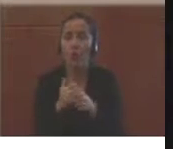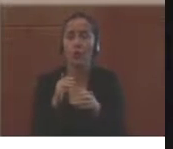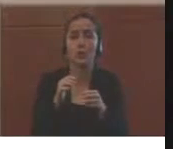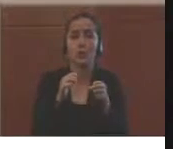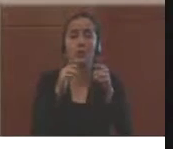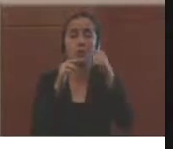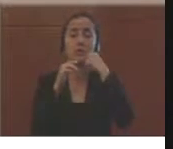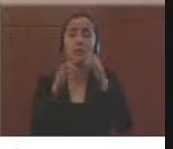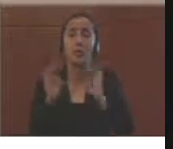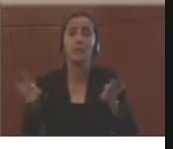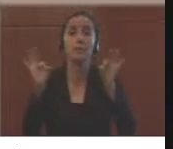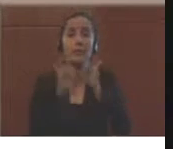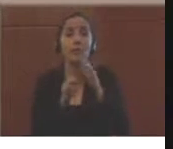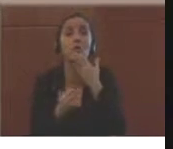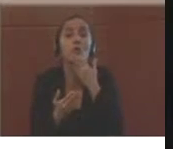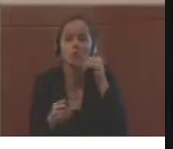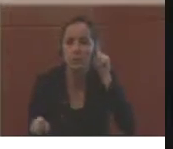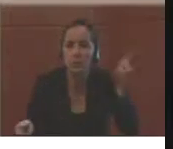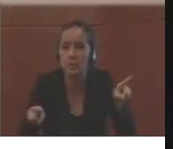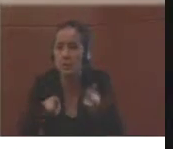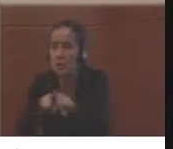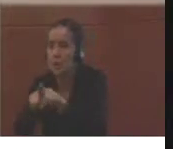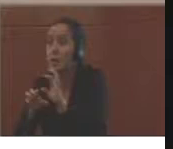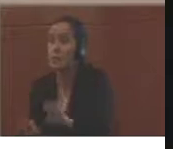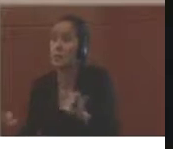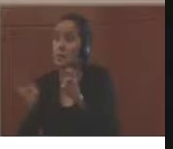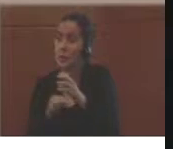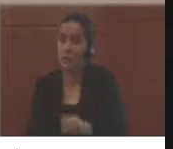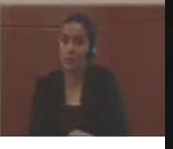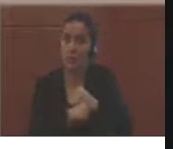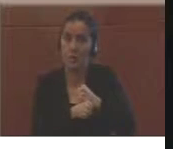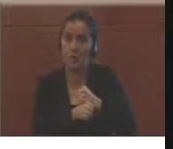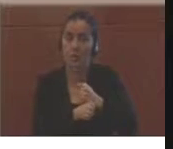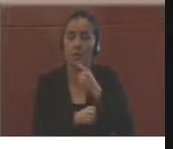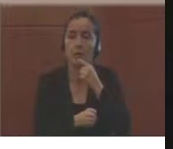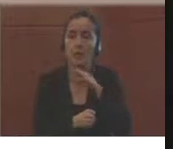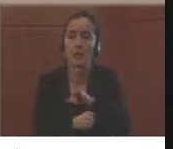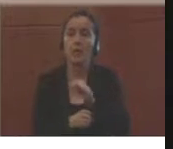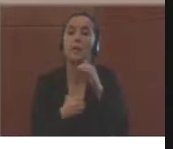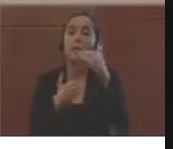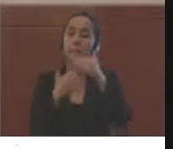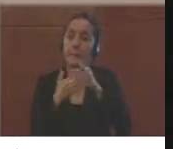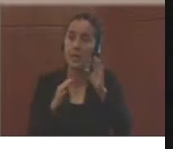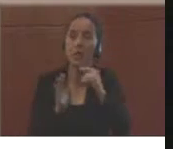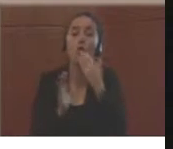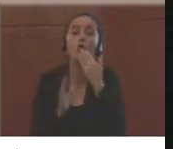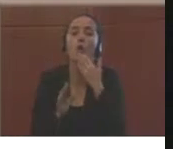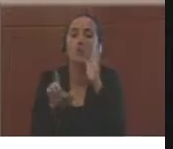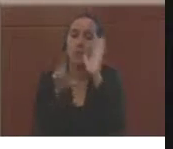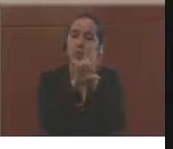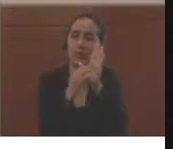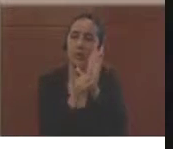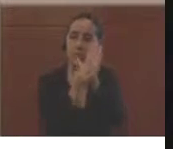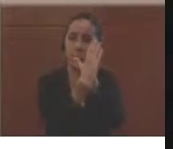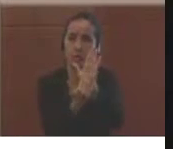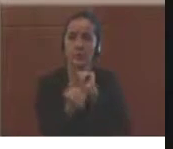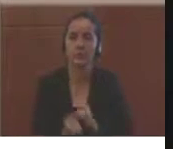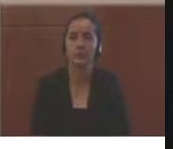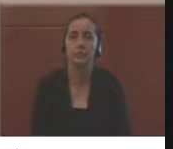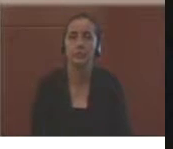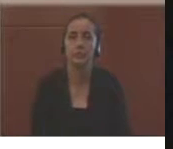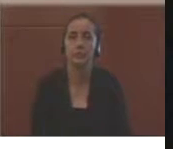as well as the responsibility of the states and territories to take necessary action in this regard in accordance with the respective regulatory